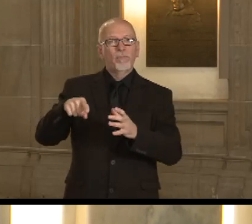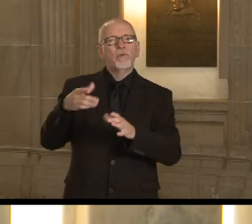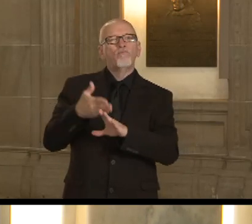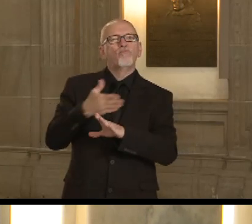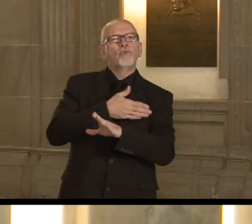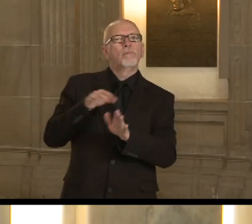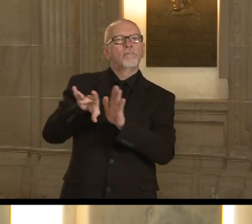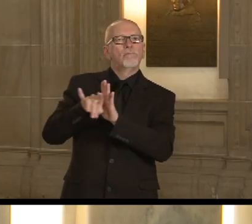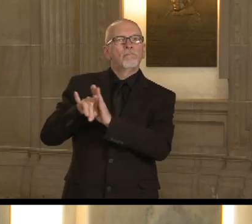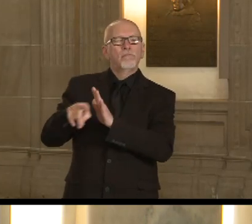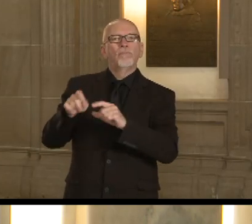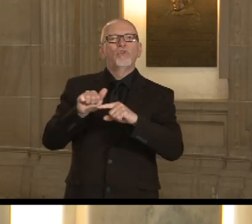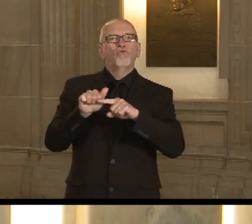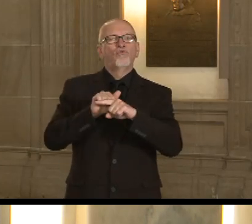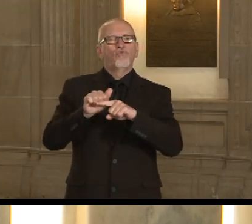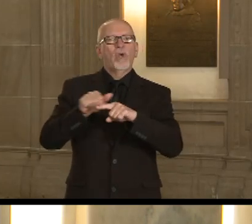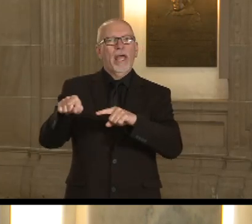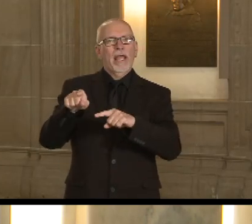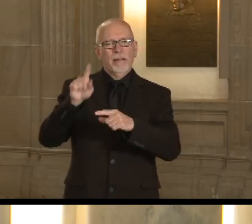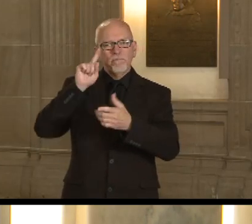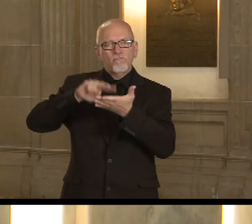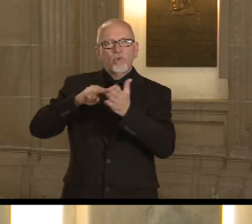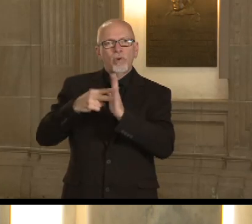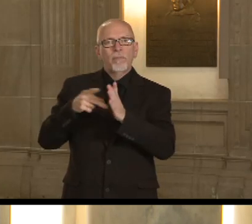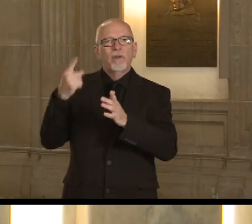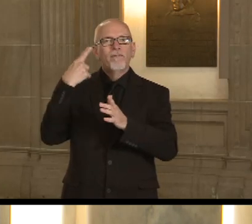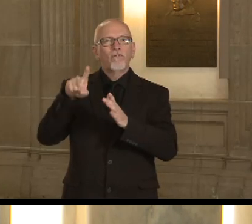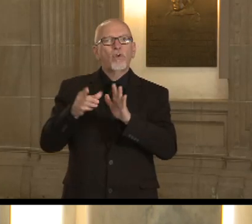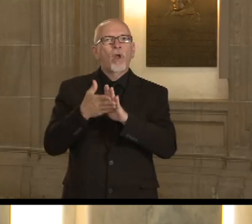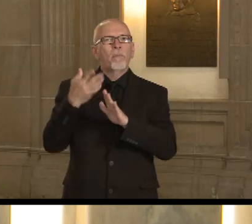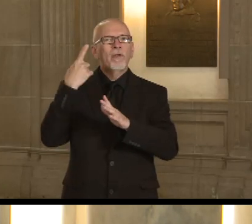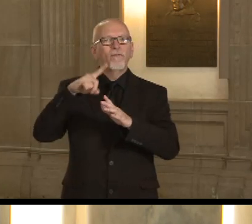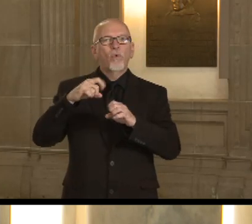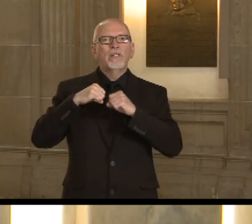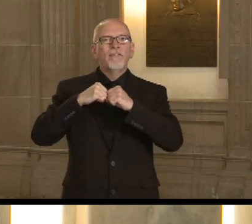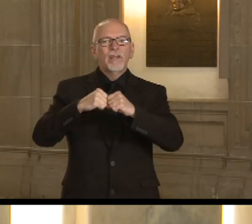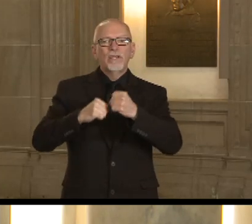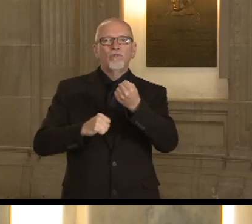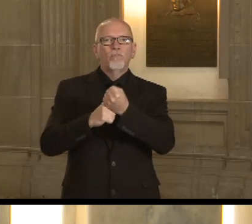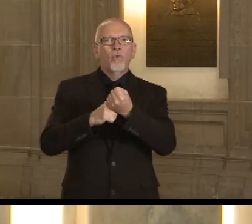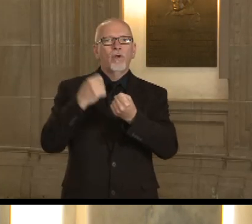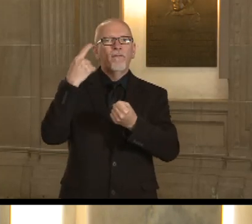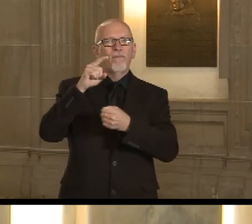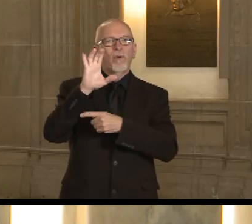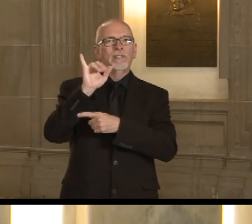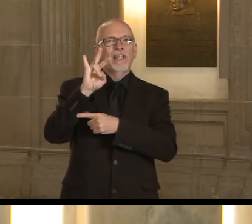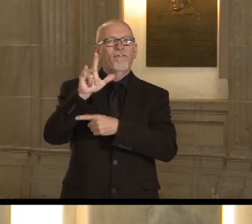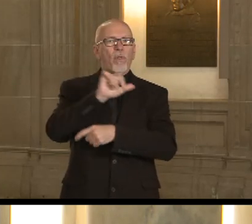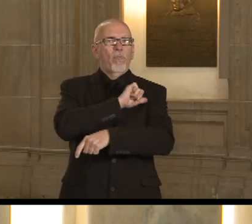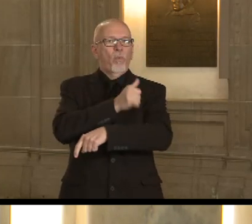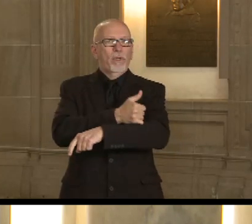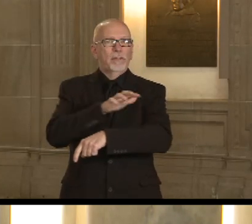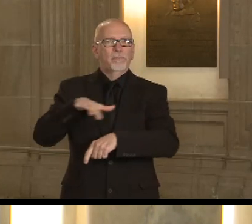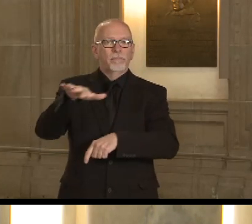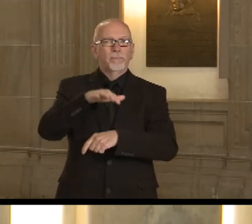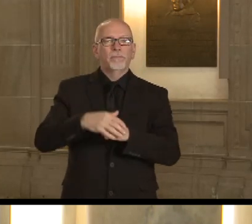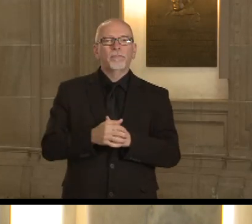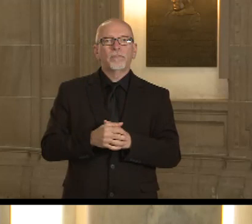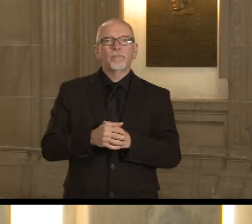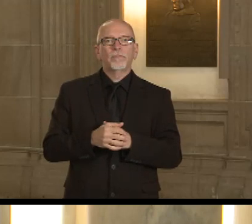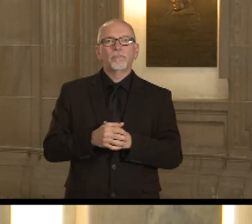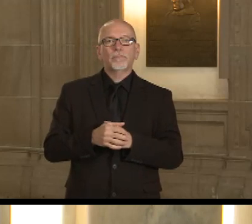pre-selected and trained explicitly in operations for defense support to civil authorities. The